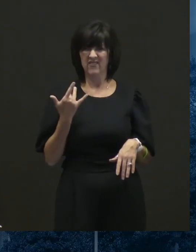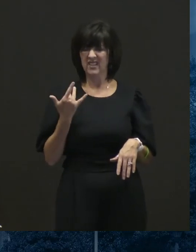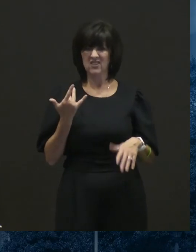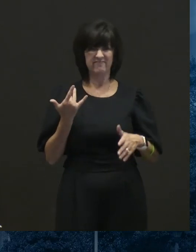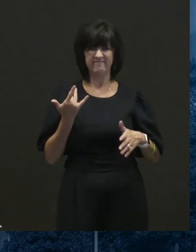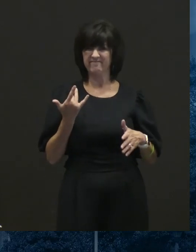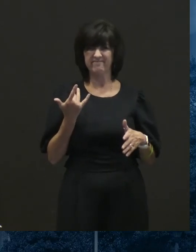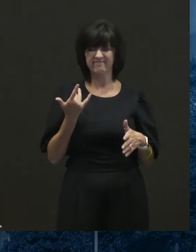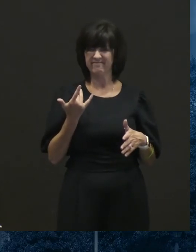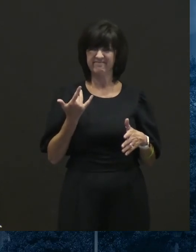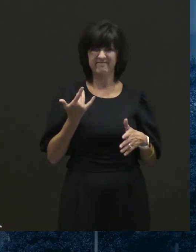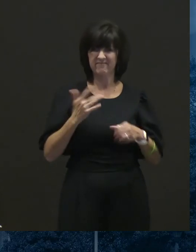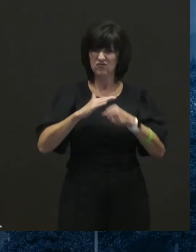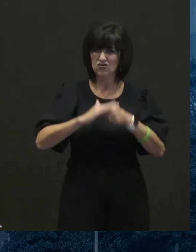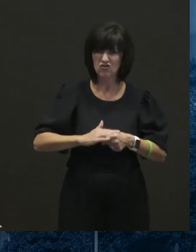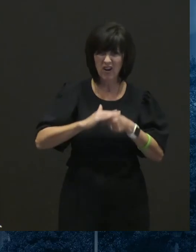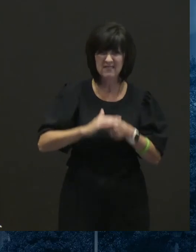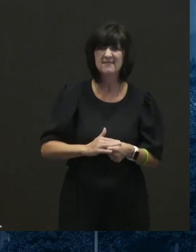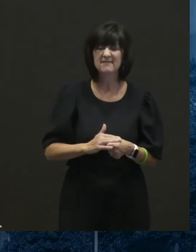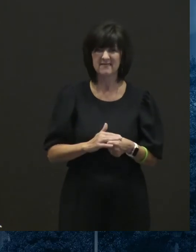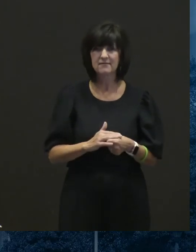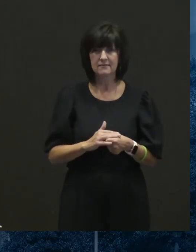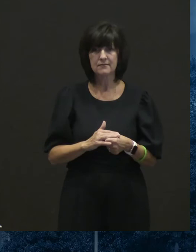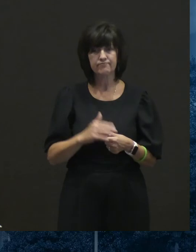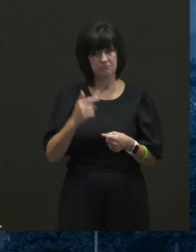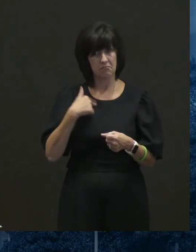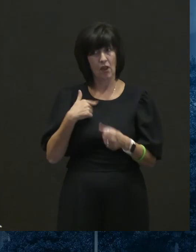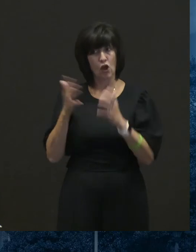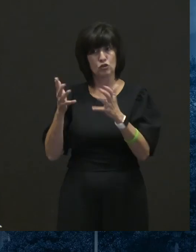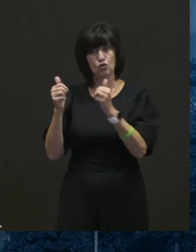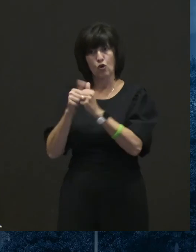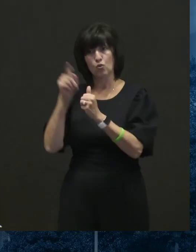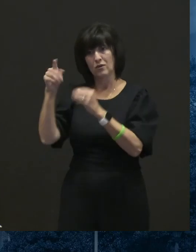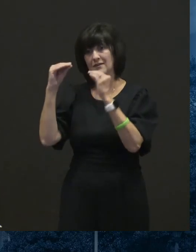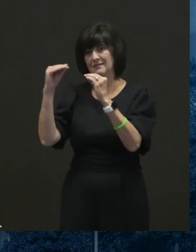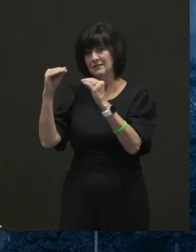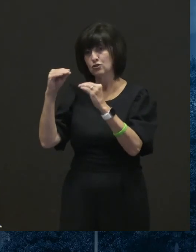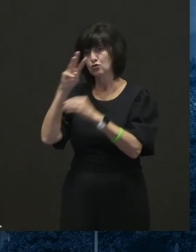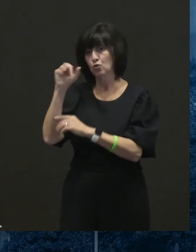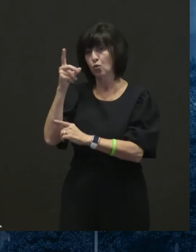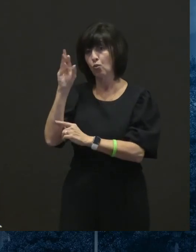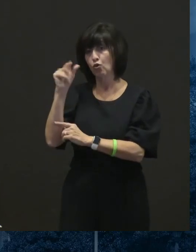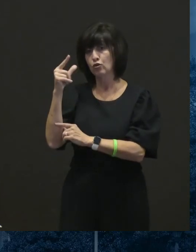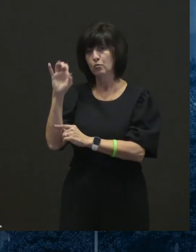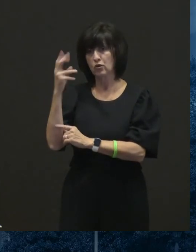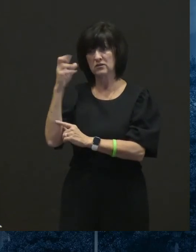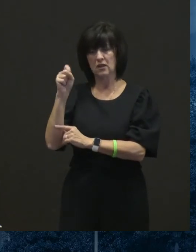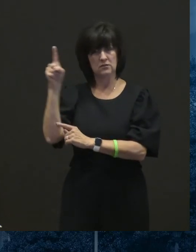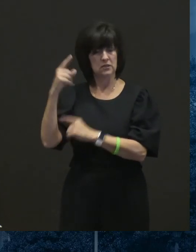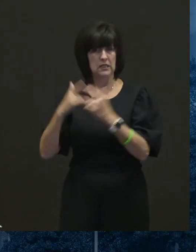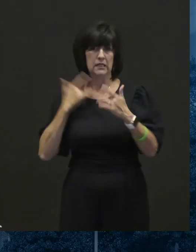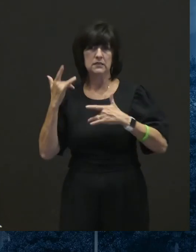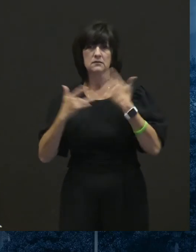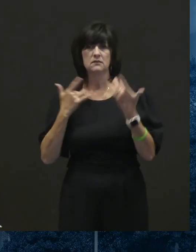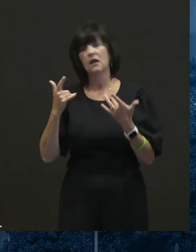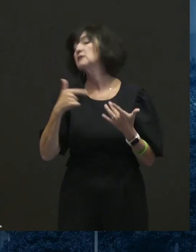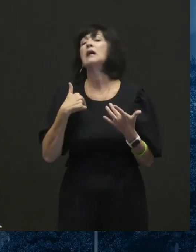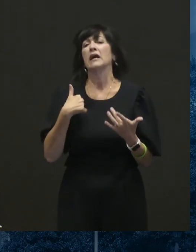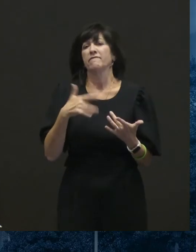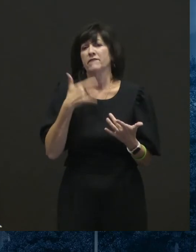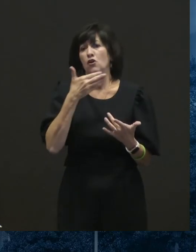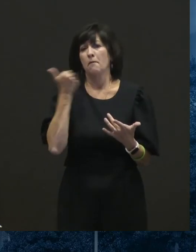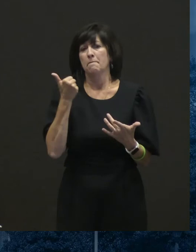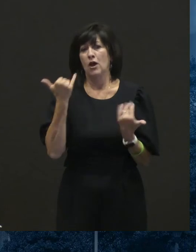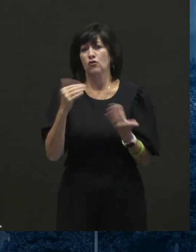teachers. The teachers that I talked to at Woodbridge High School, again, were very excited about being there with their children, their students, and likewise